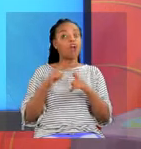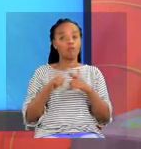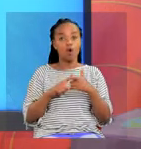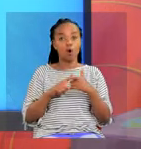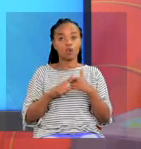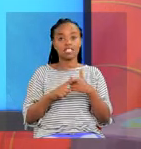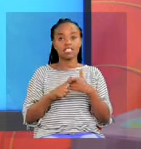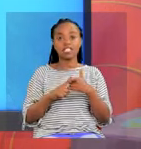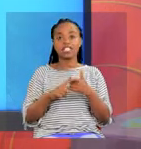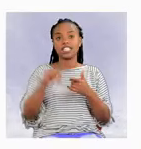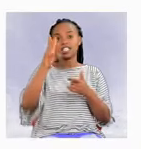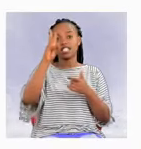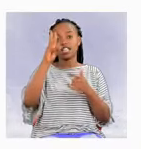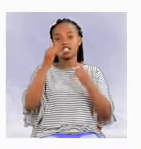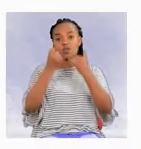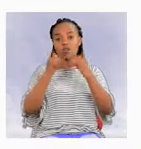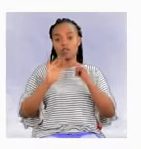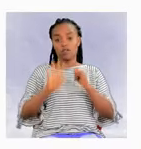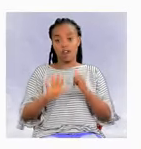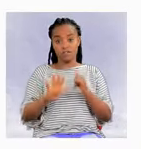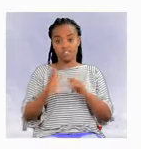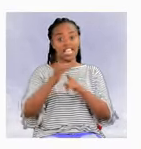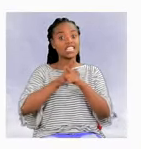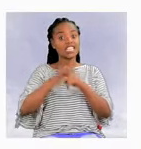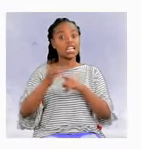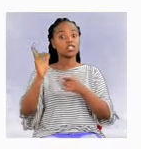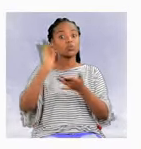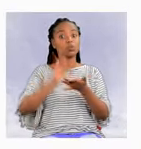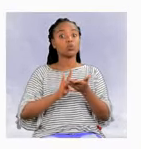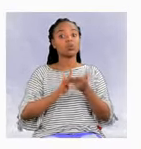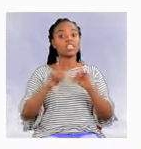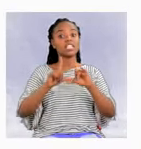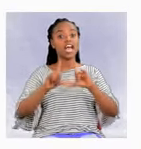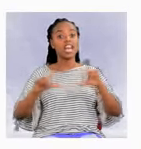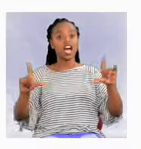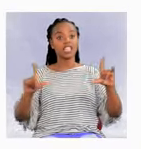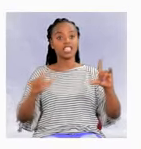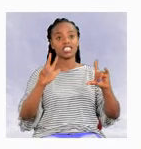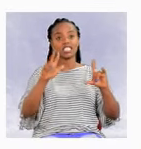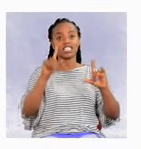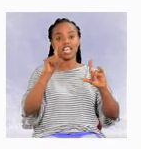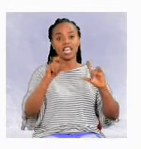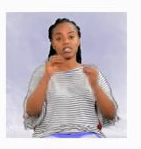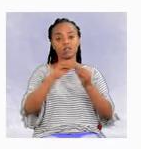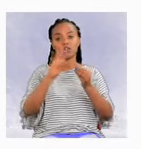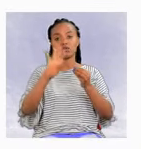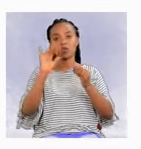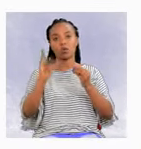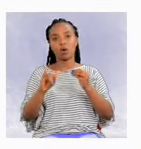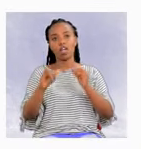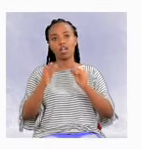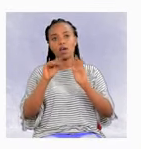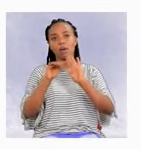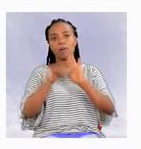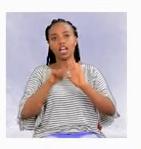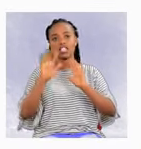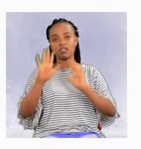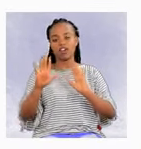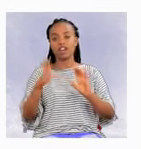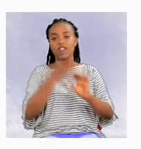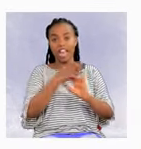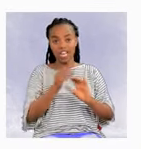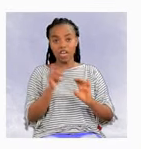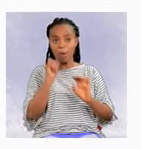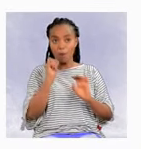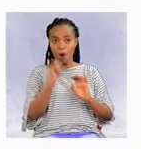the distance between the line 3x plus 4y minus 5 is equals to 0 and the point negative